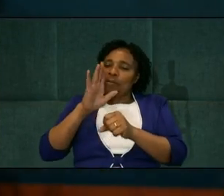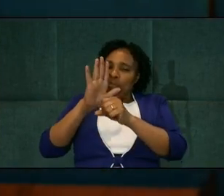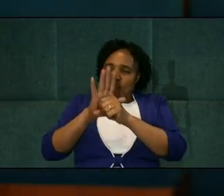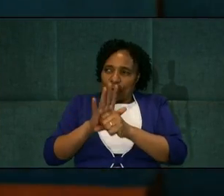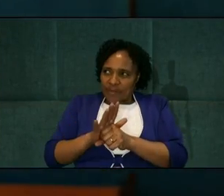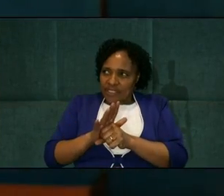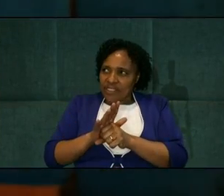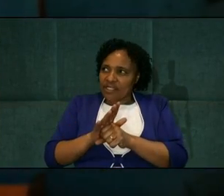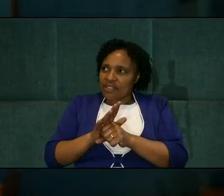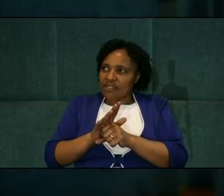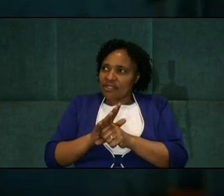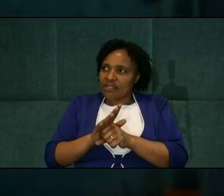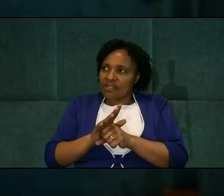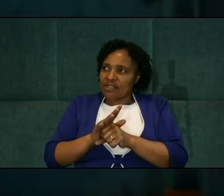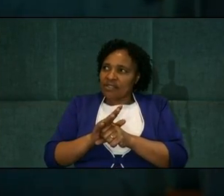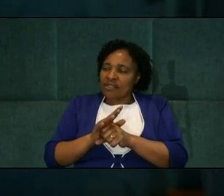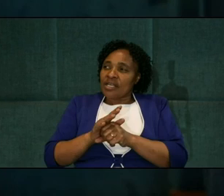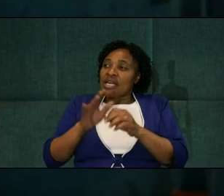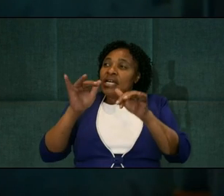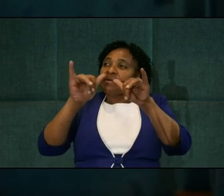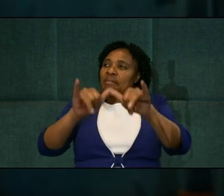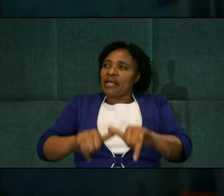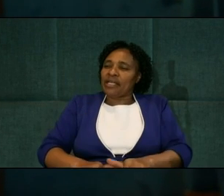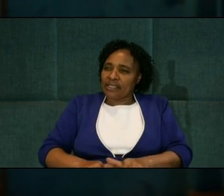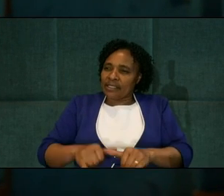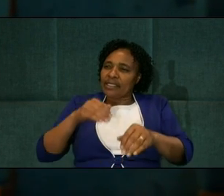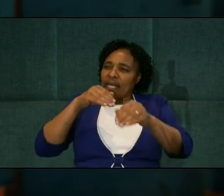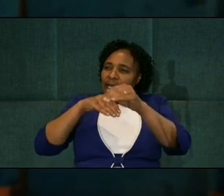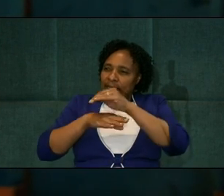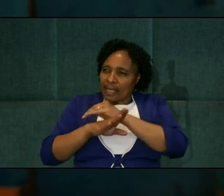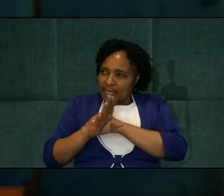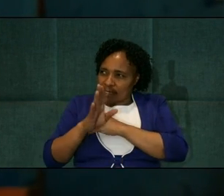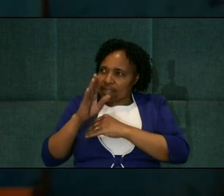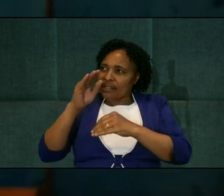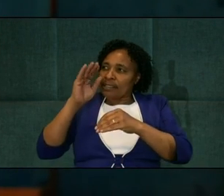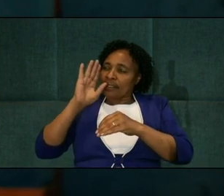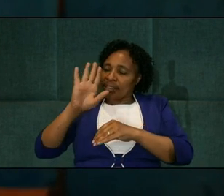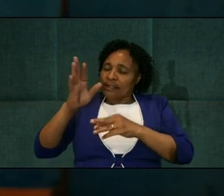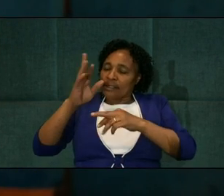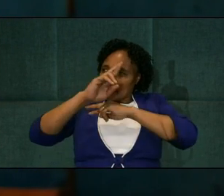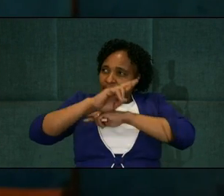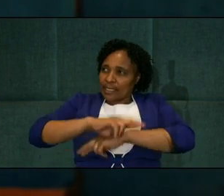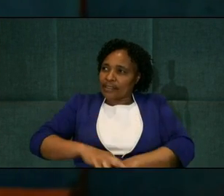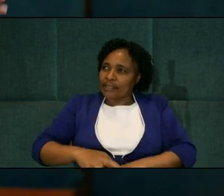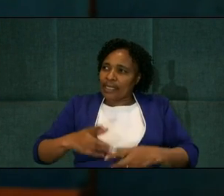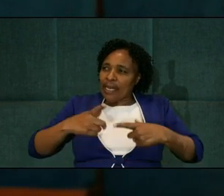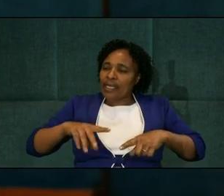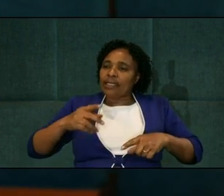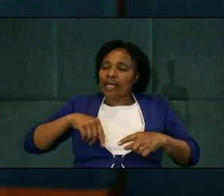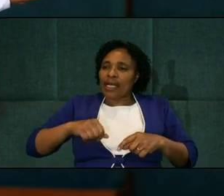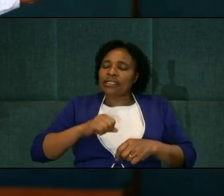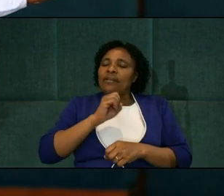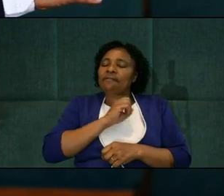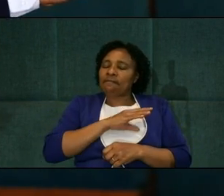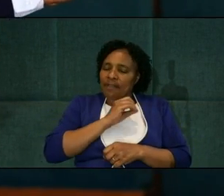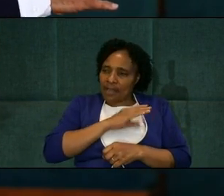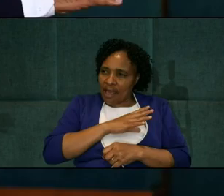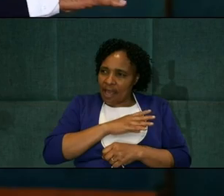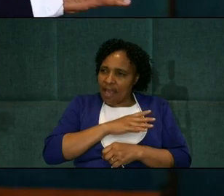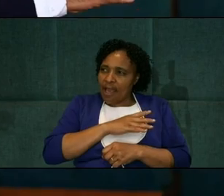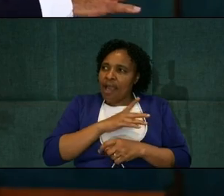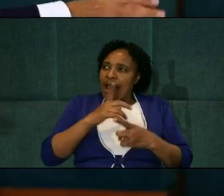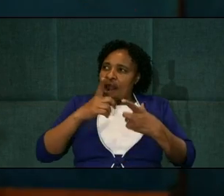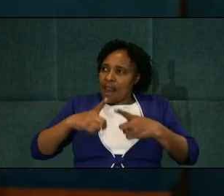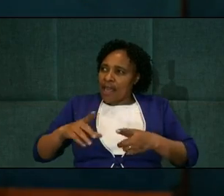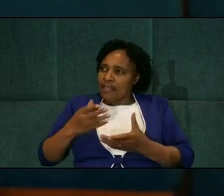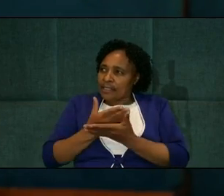since a promise remains of entering his rest, let us do what? Fear lest